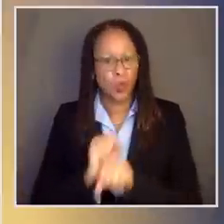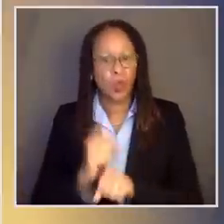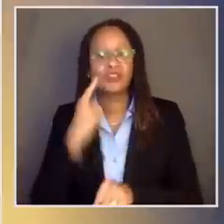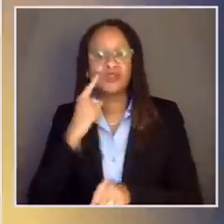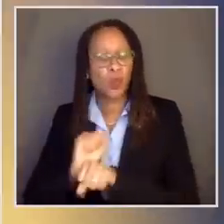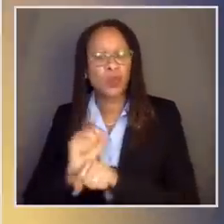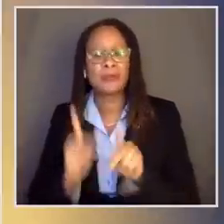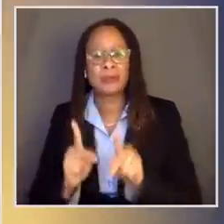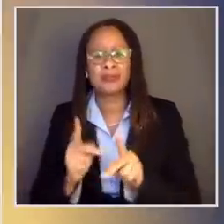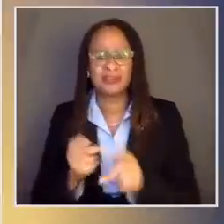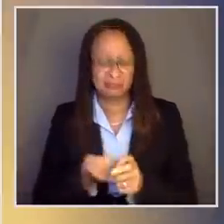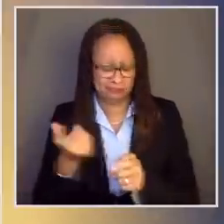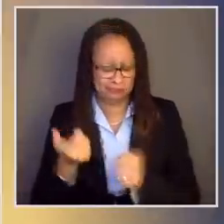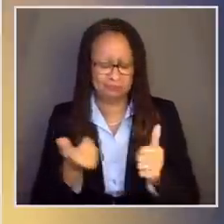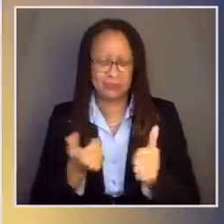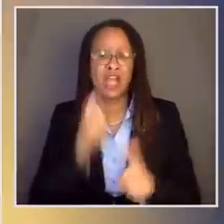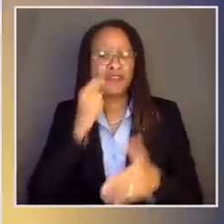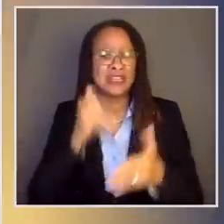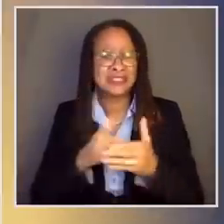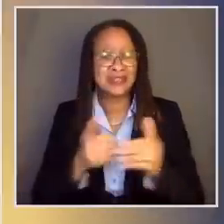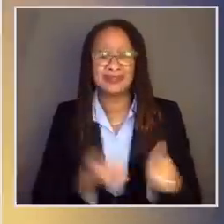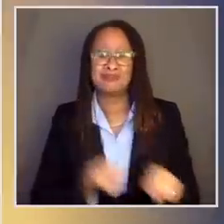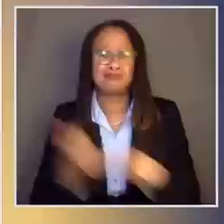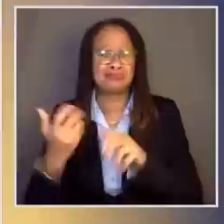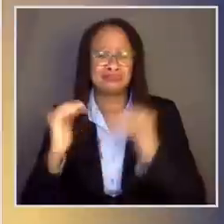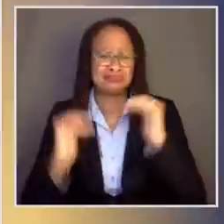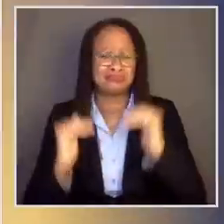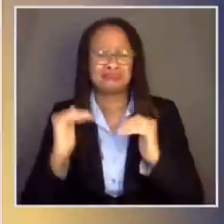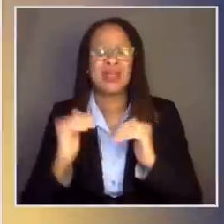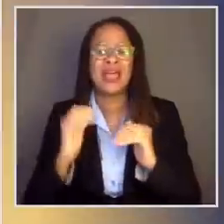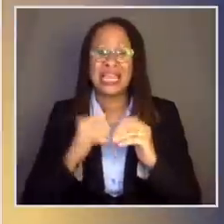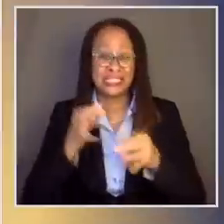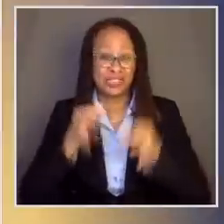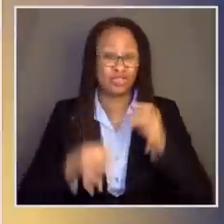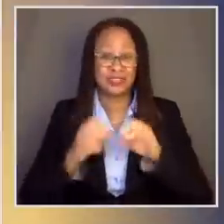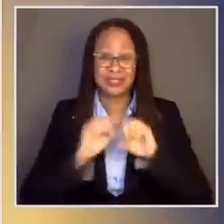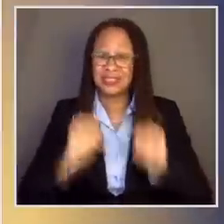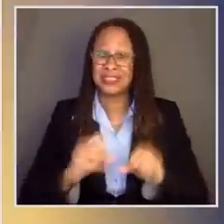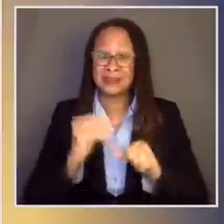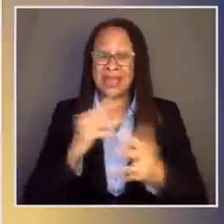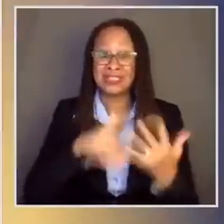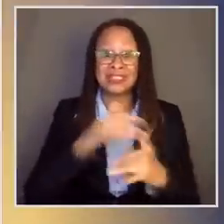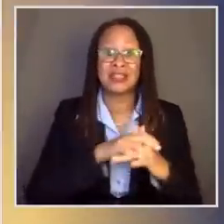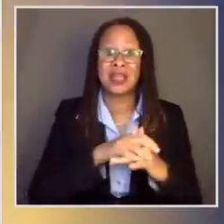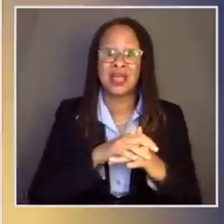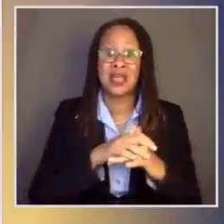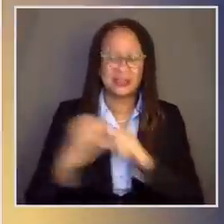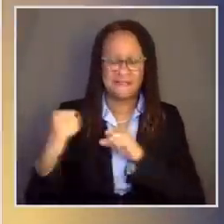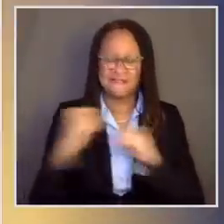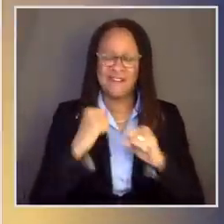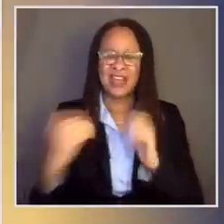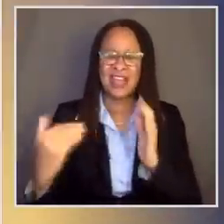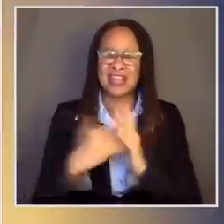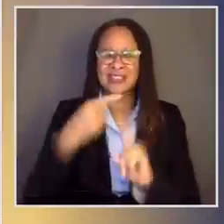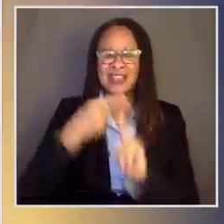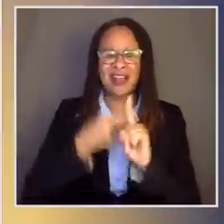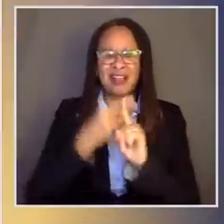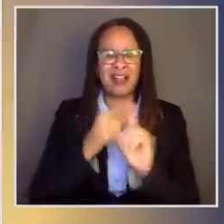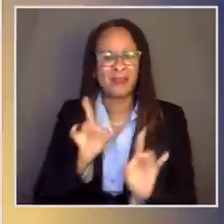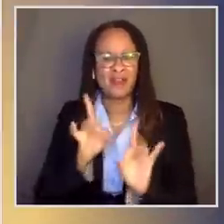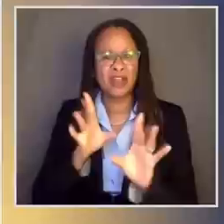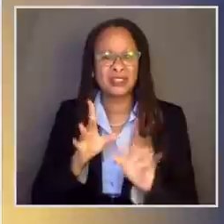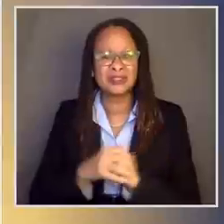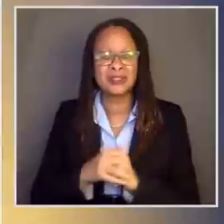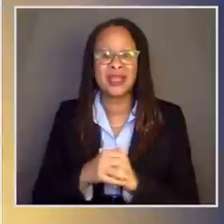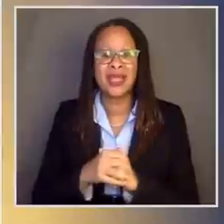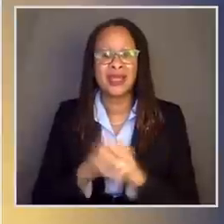out systemic racism in our justice system and society, to combat the climate crisis, to